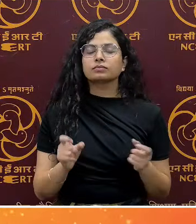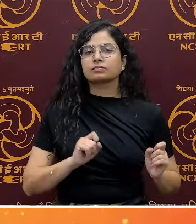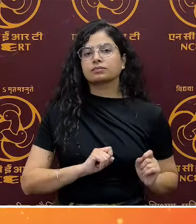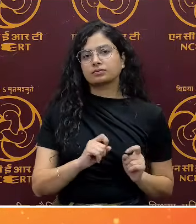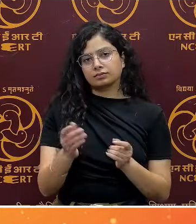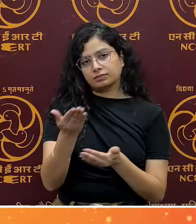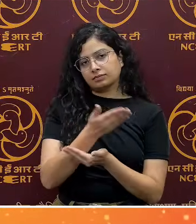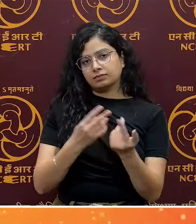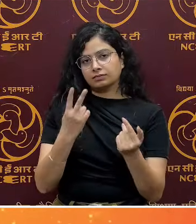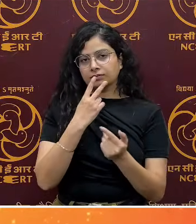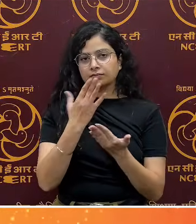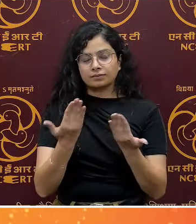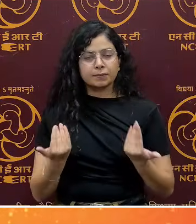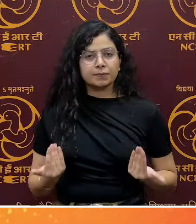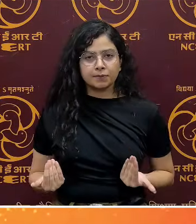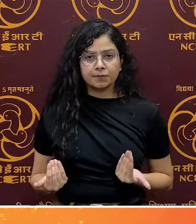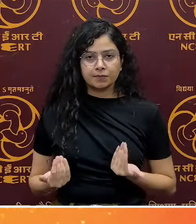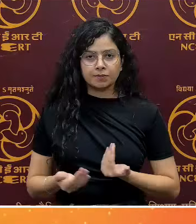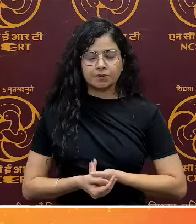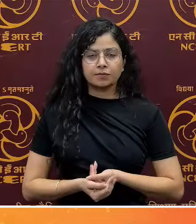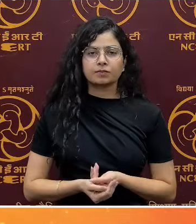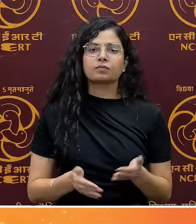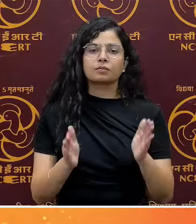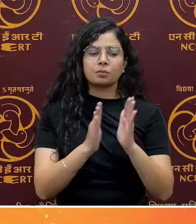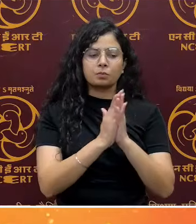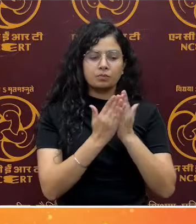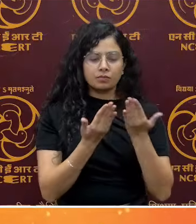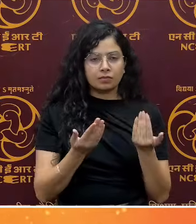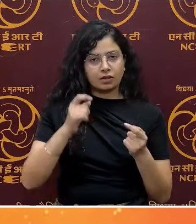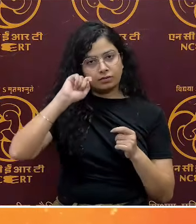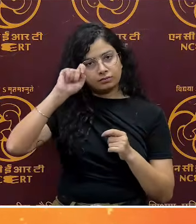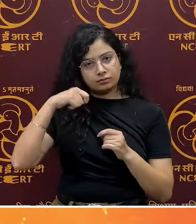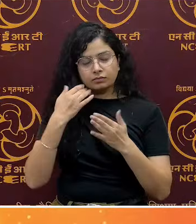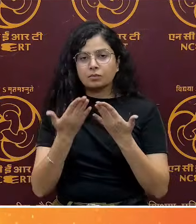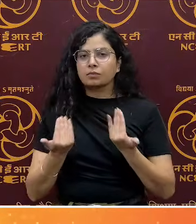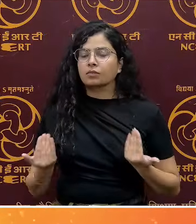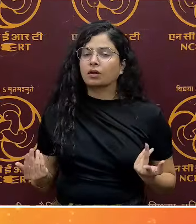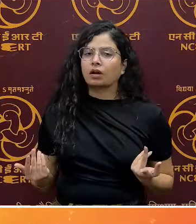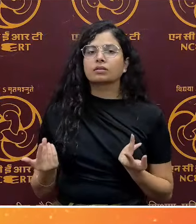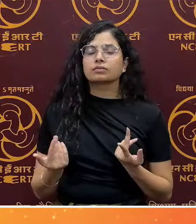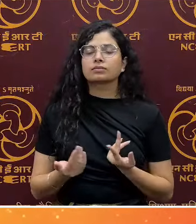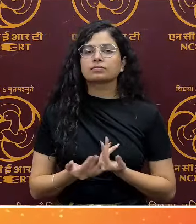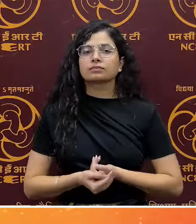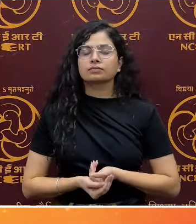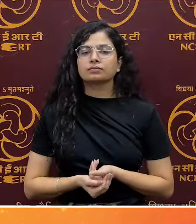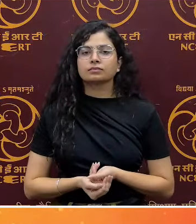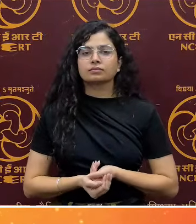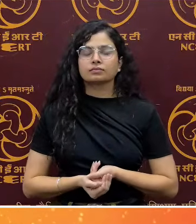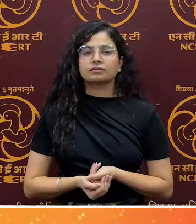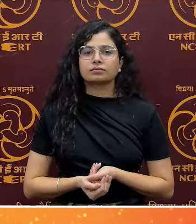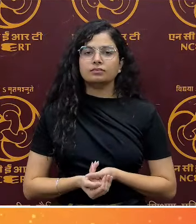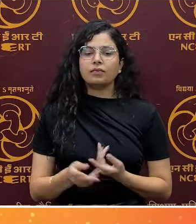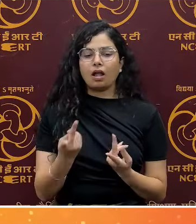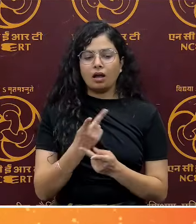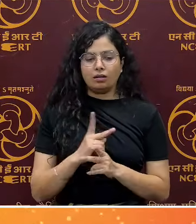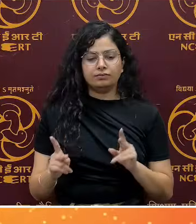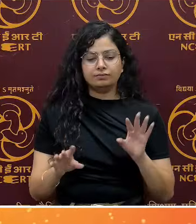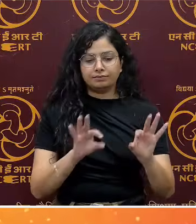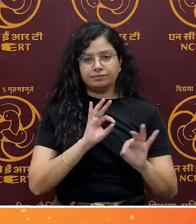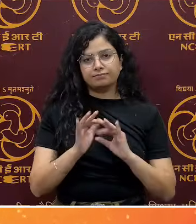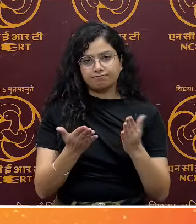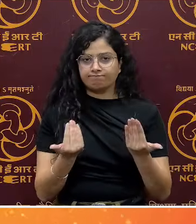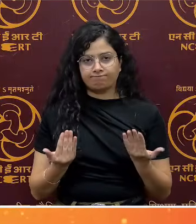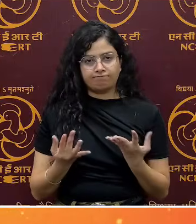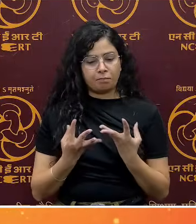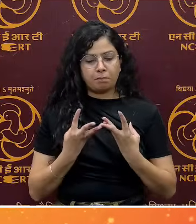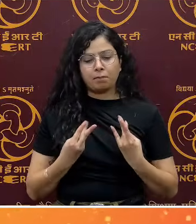can see these are textbooks, video content is there, interactive content is there. So different options are available. Yes, for multiple